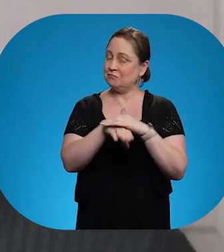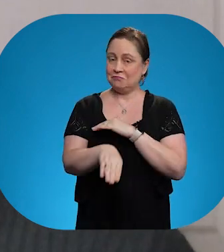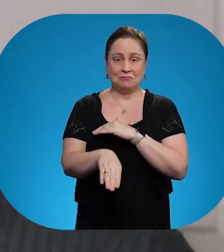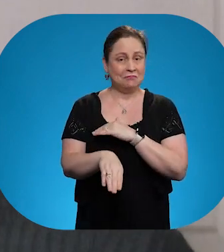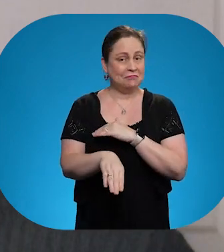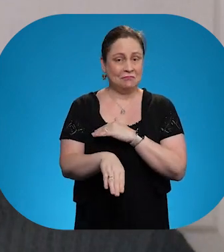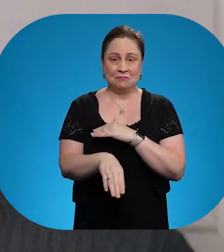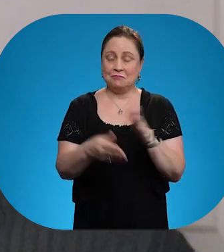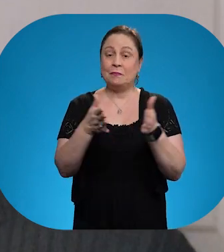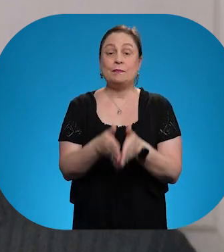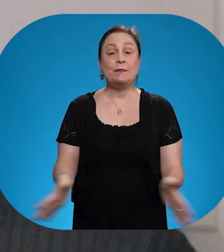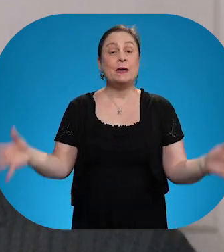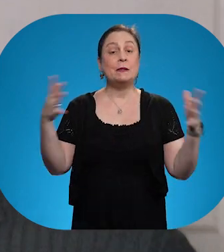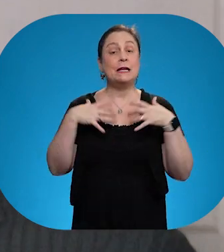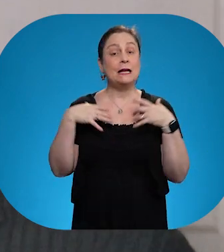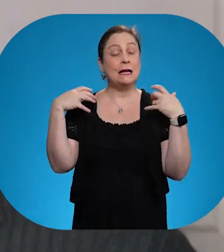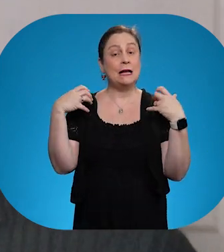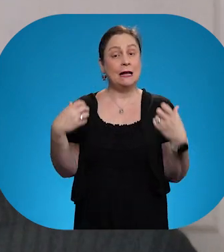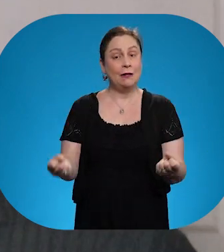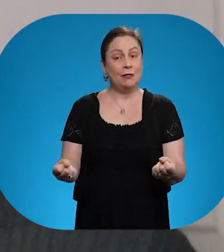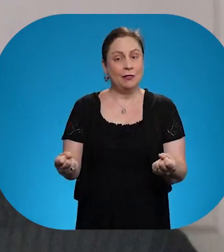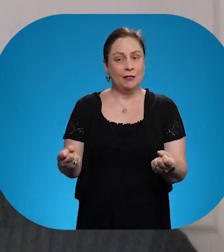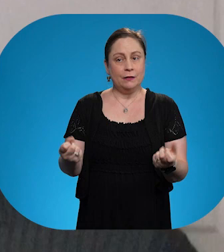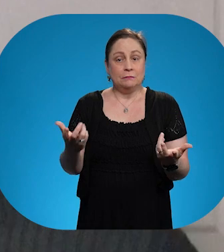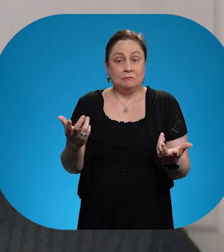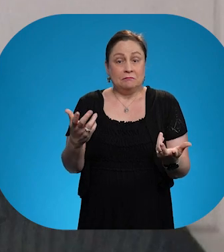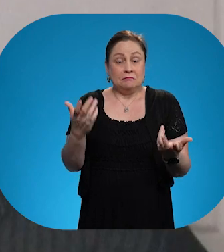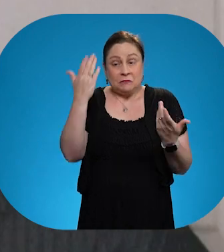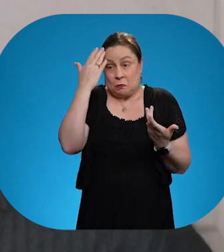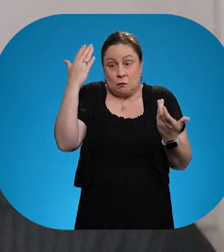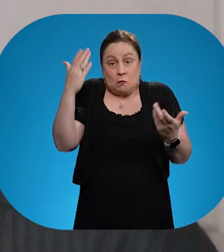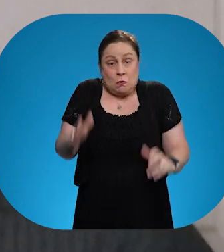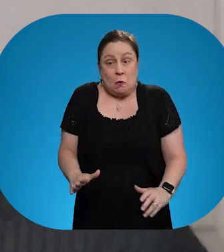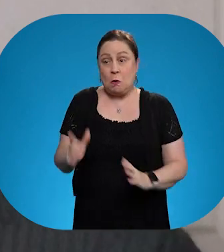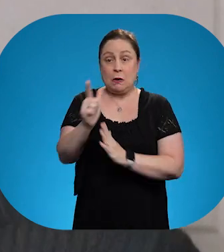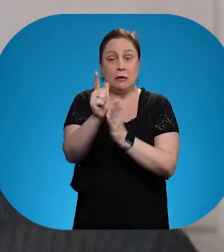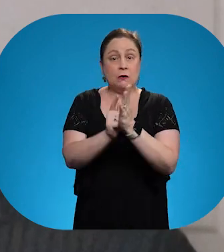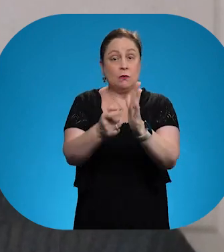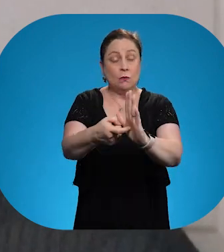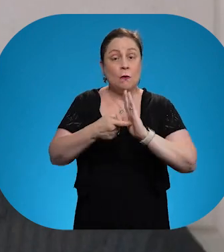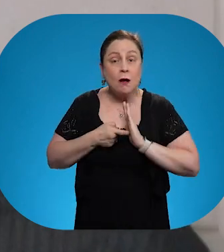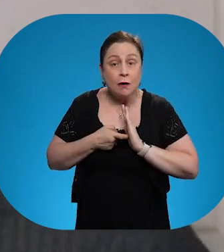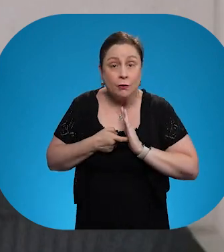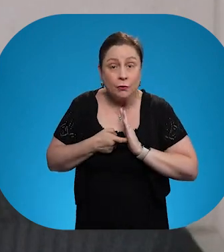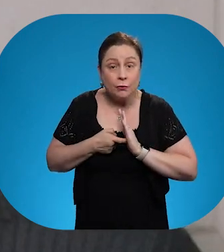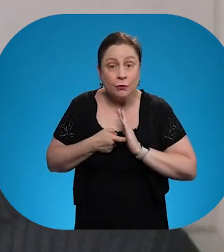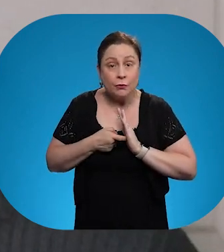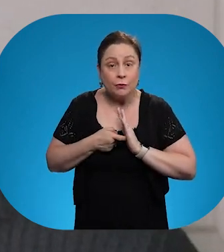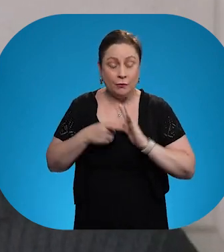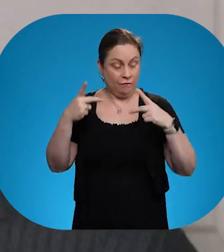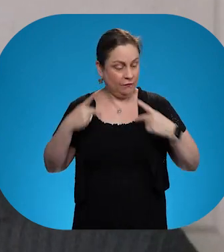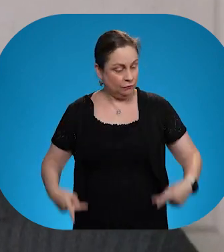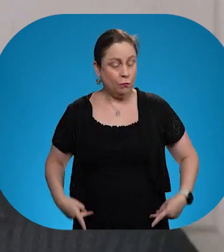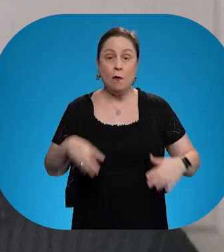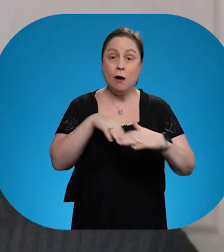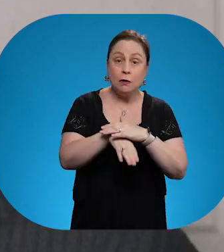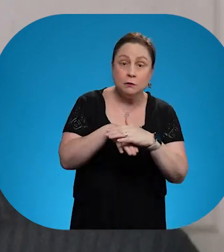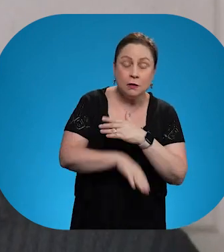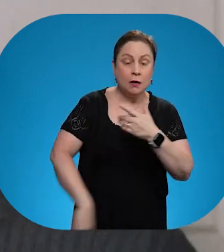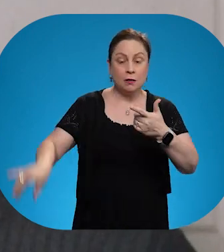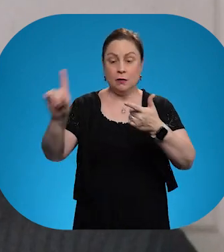the disability community did not have equitable access, and public health was not aware of their